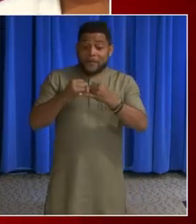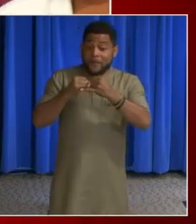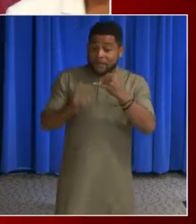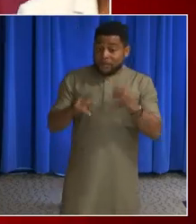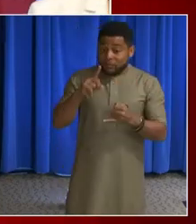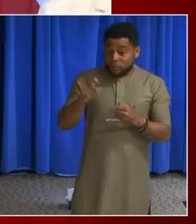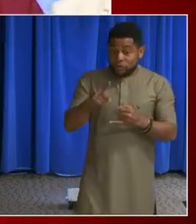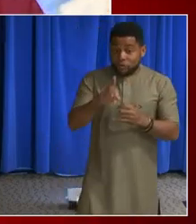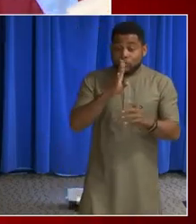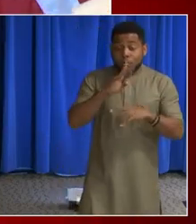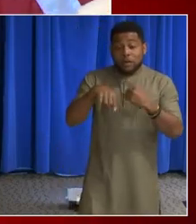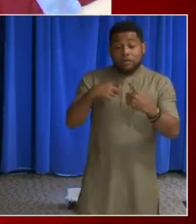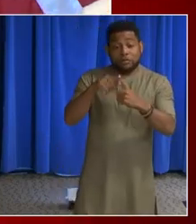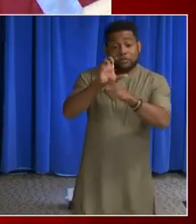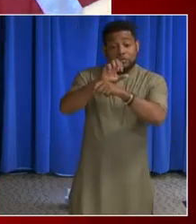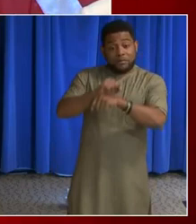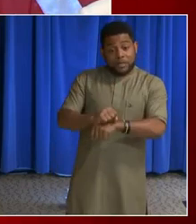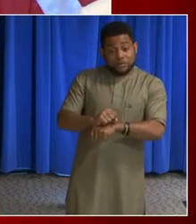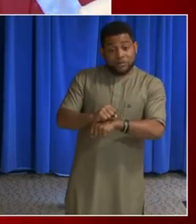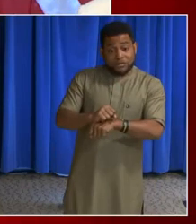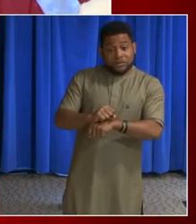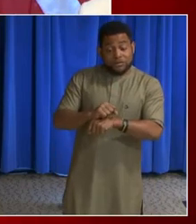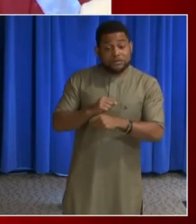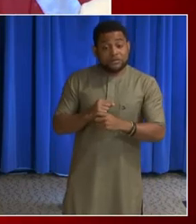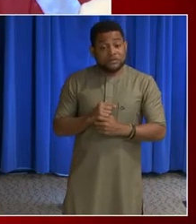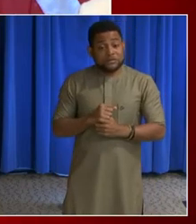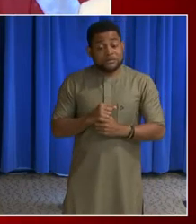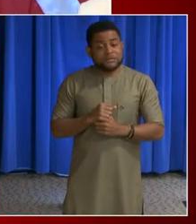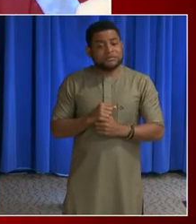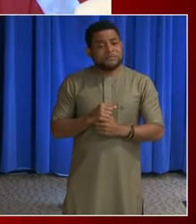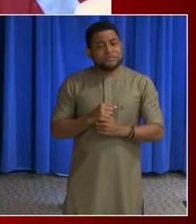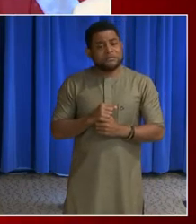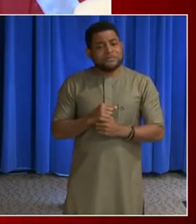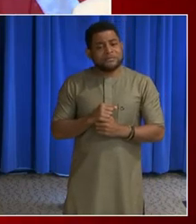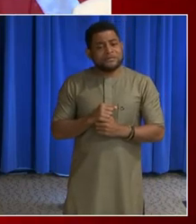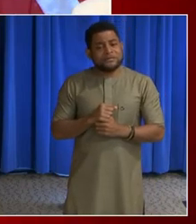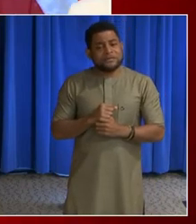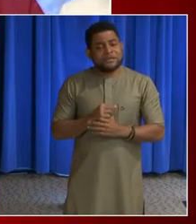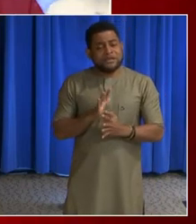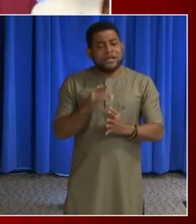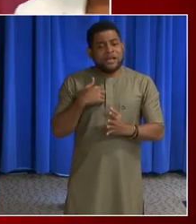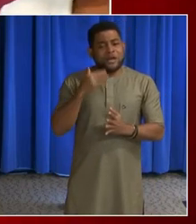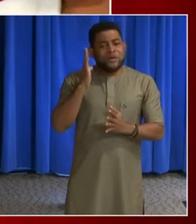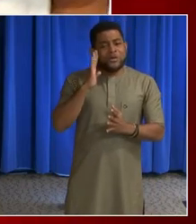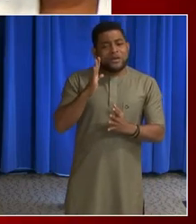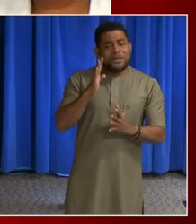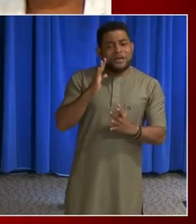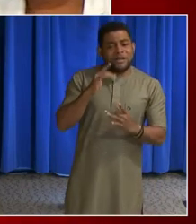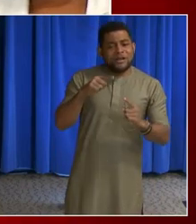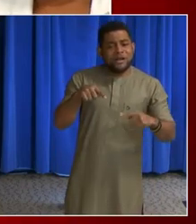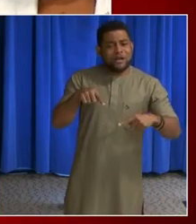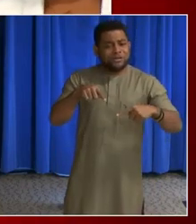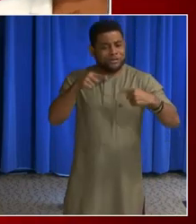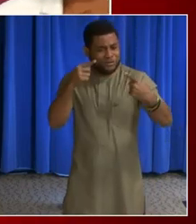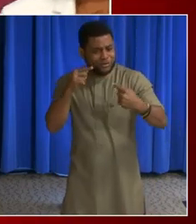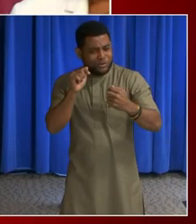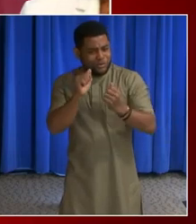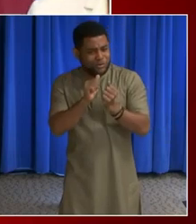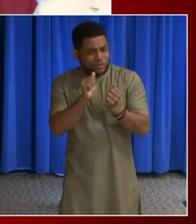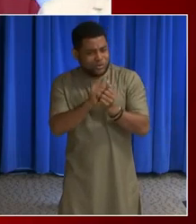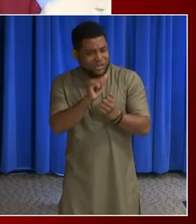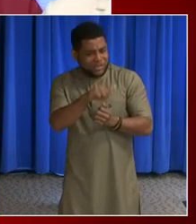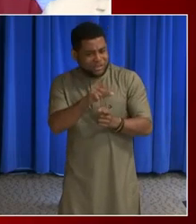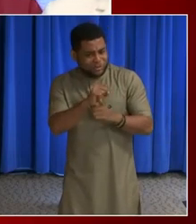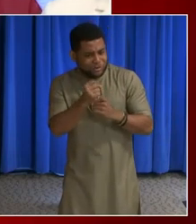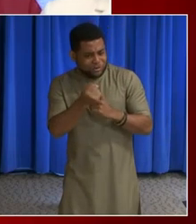of situations or police pursuits, you know, I would argue in this particular instance and in any community,